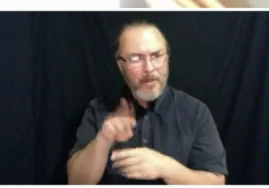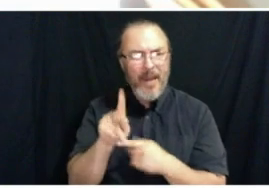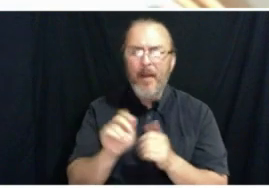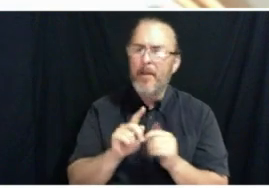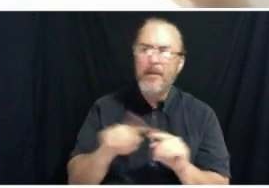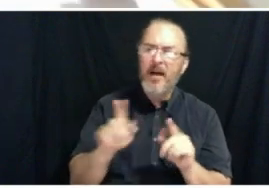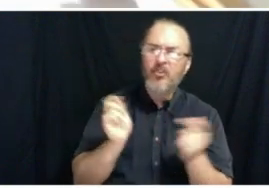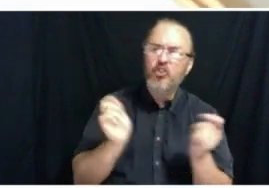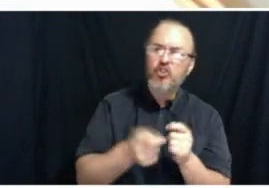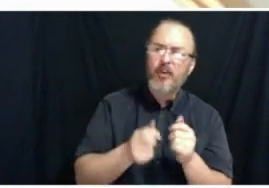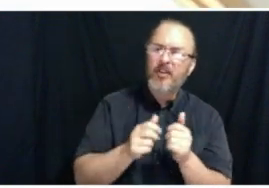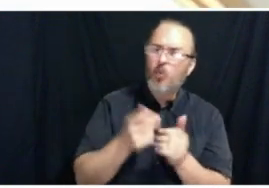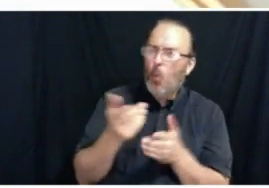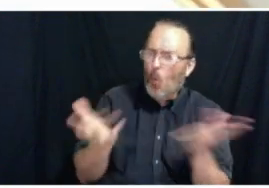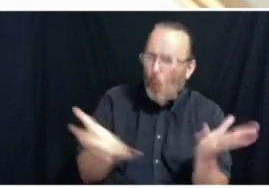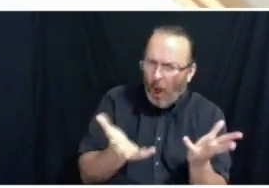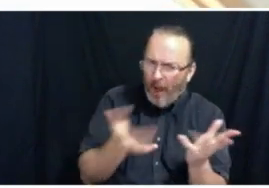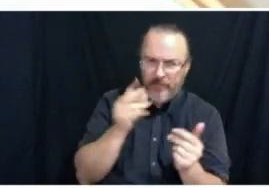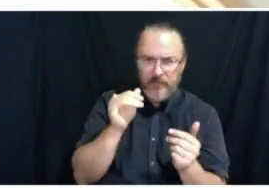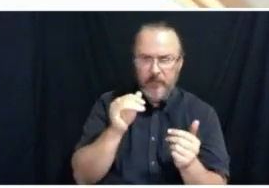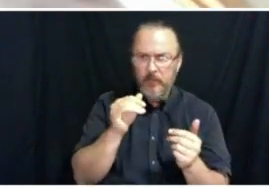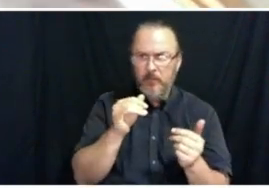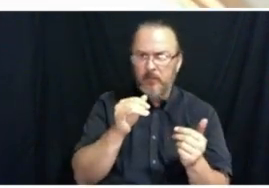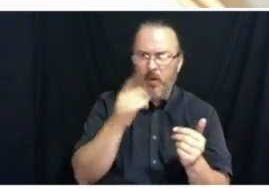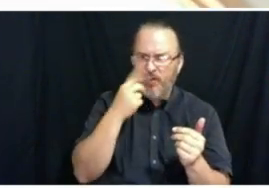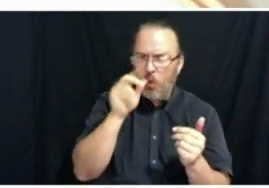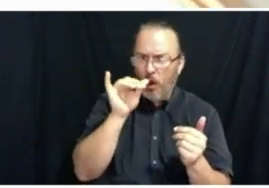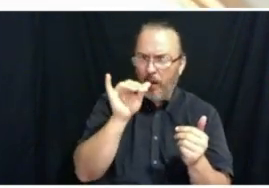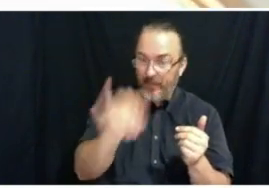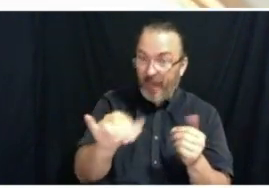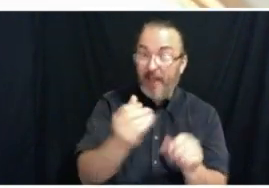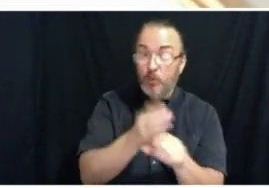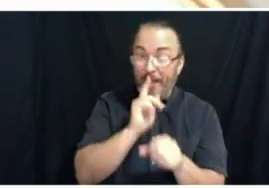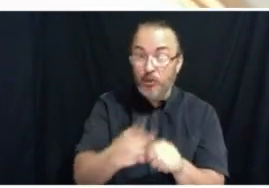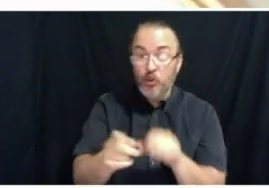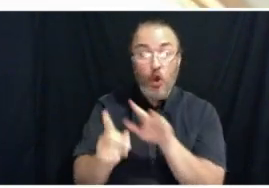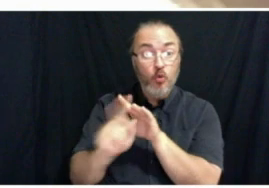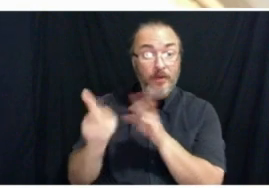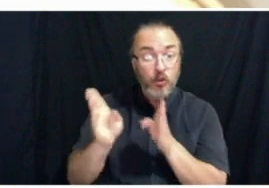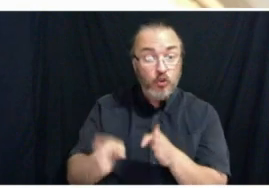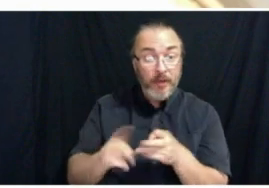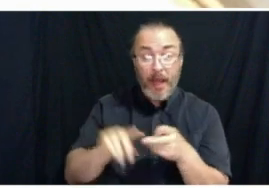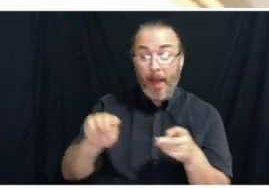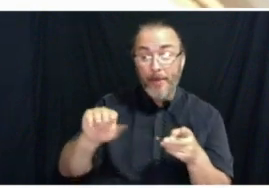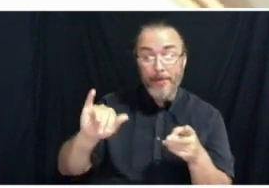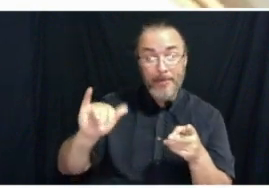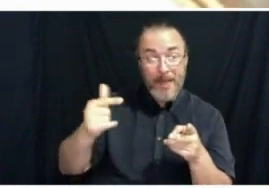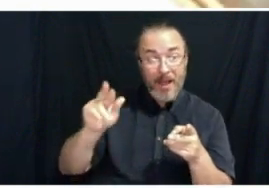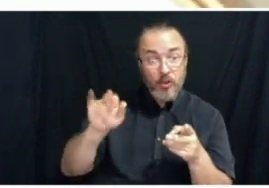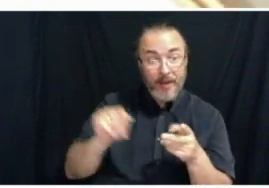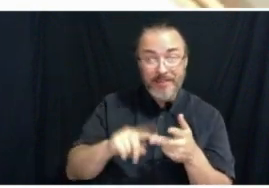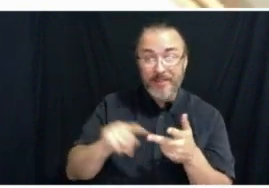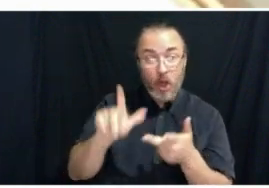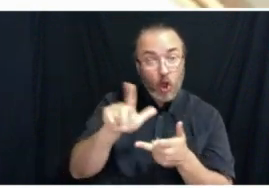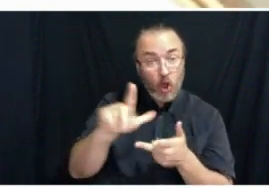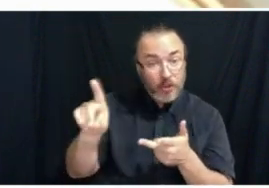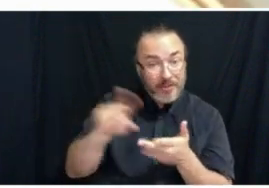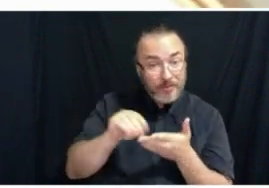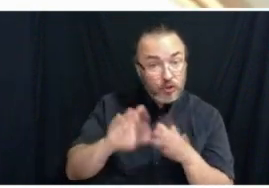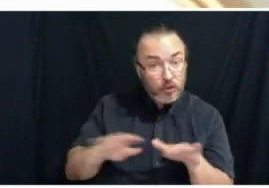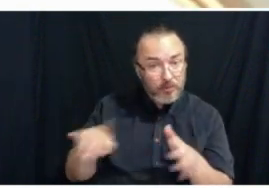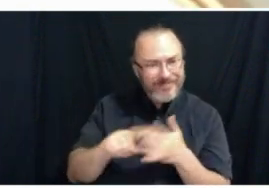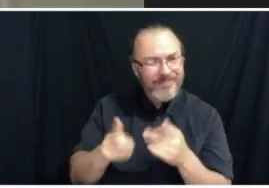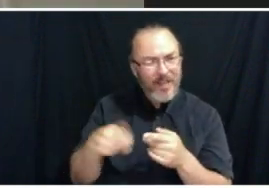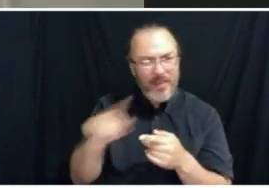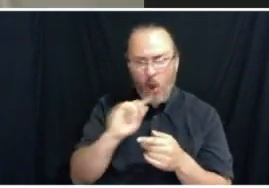in the political discourse to make sure that refugees and migrants and learners with disabilities are included? Let